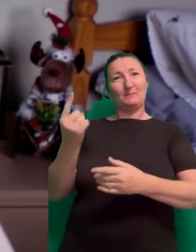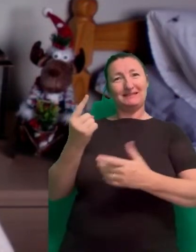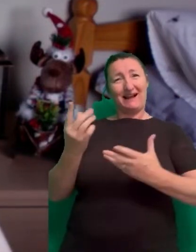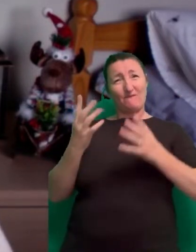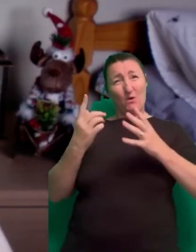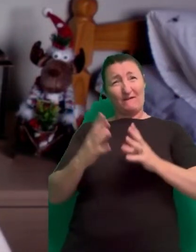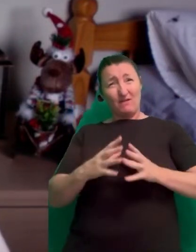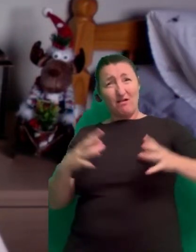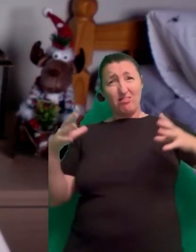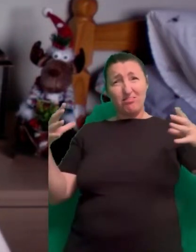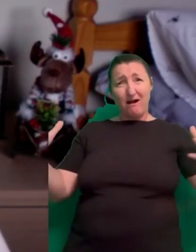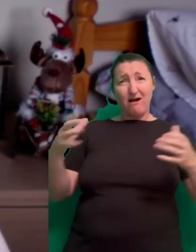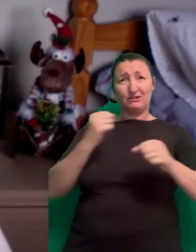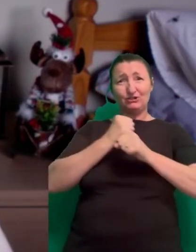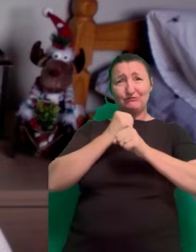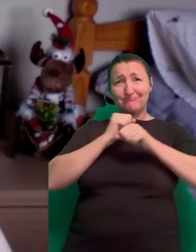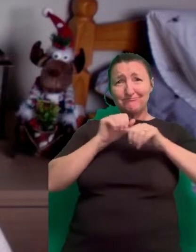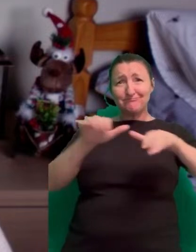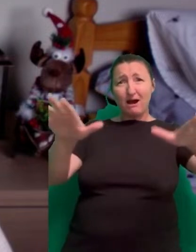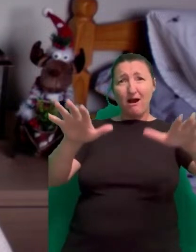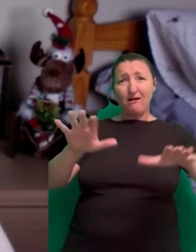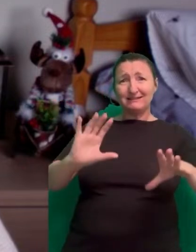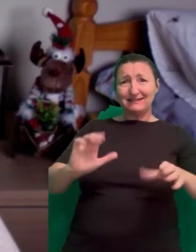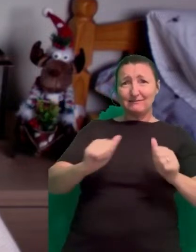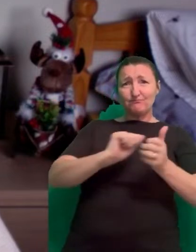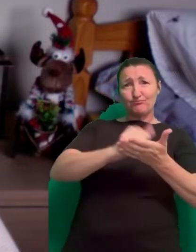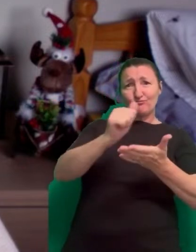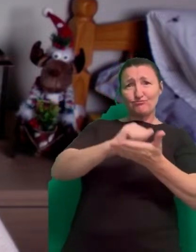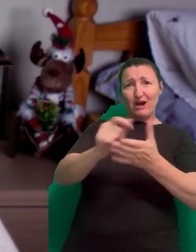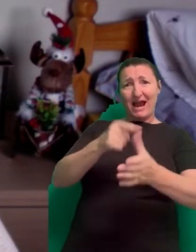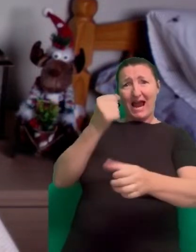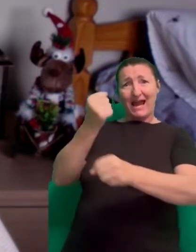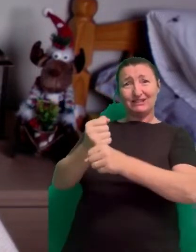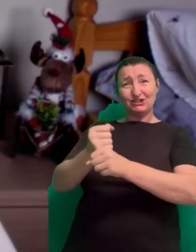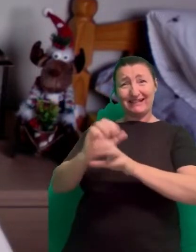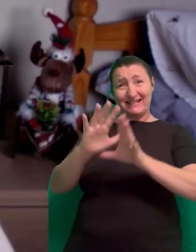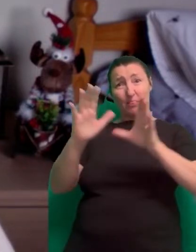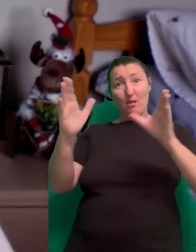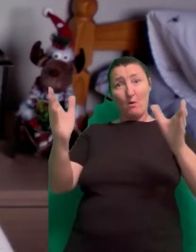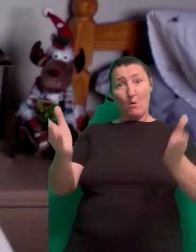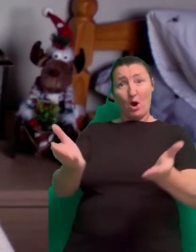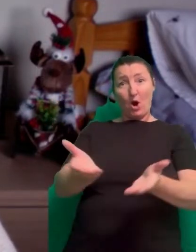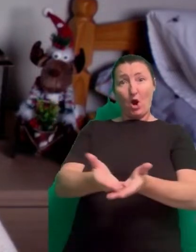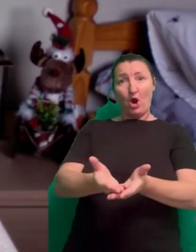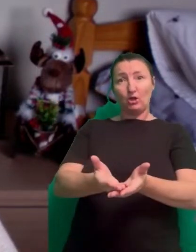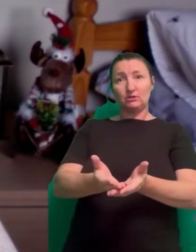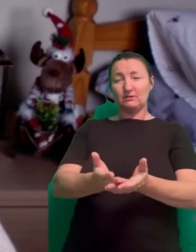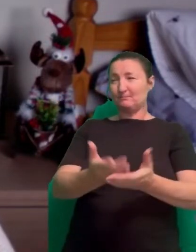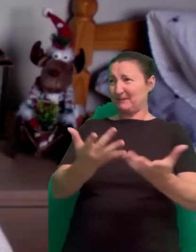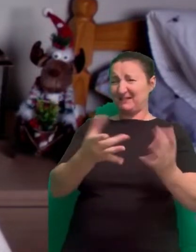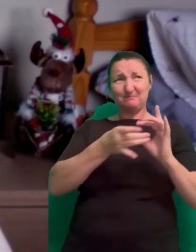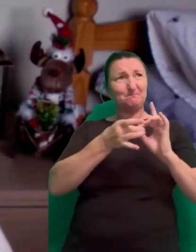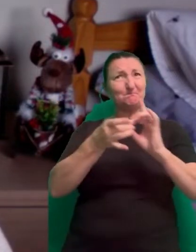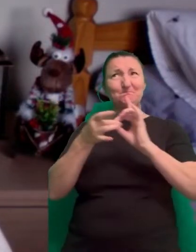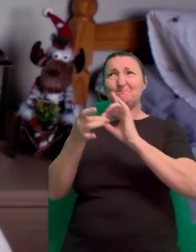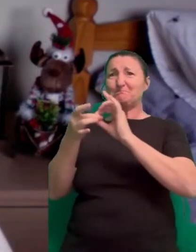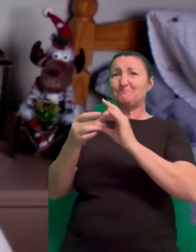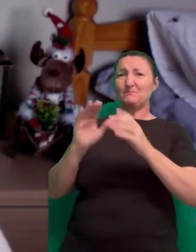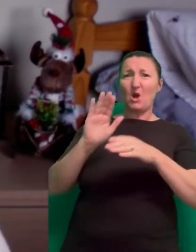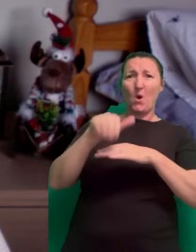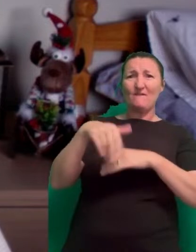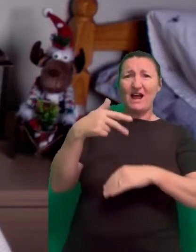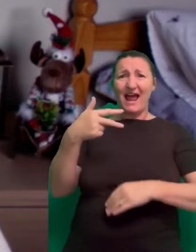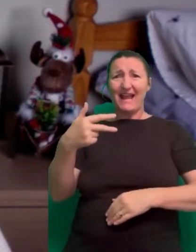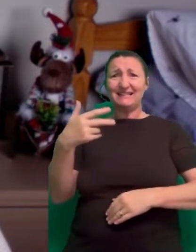AMVBBDO. They are one of the largest marketing brand agencies in the world. They have worked